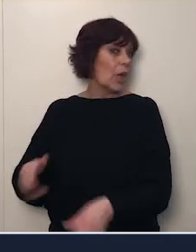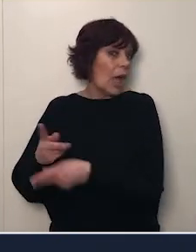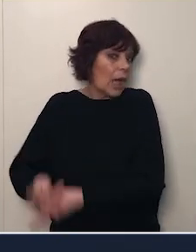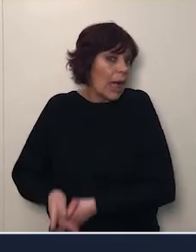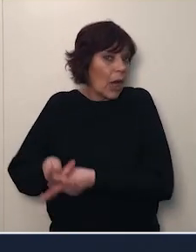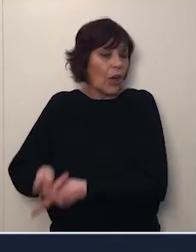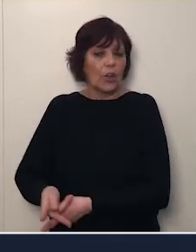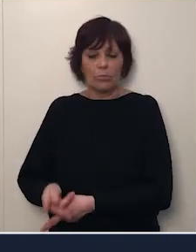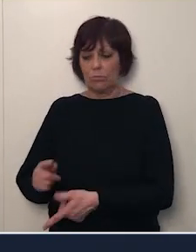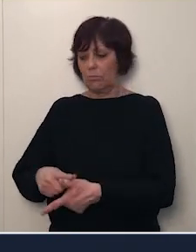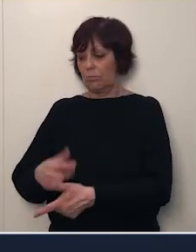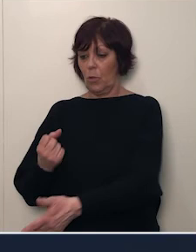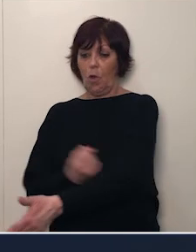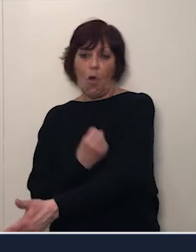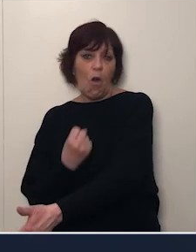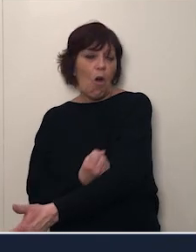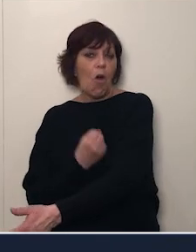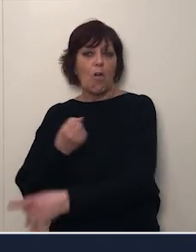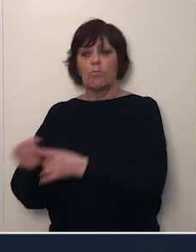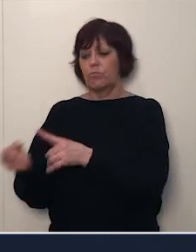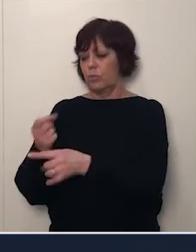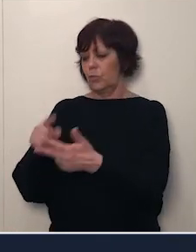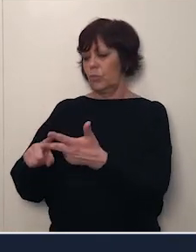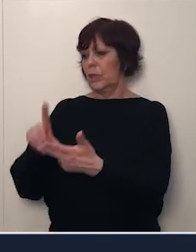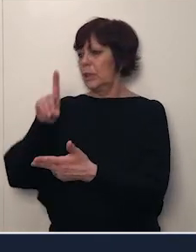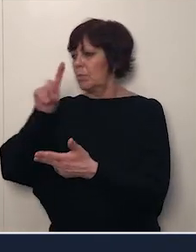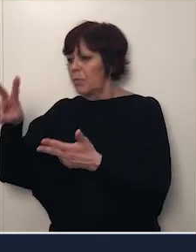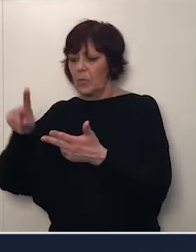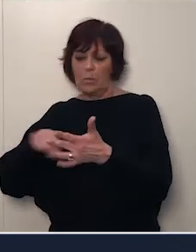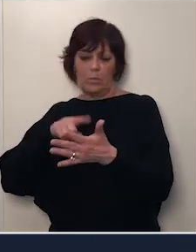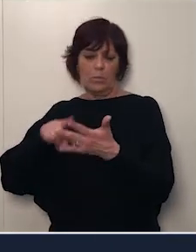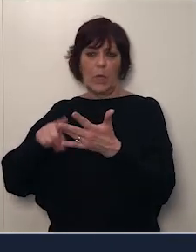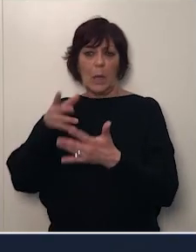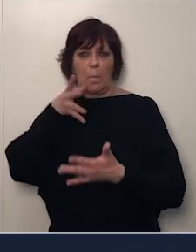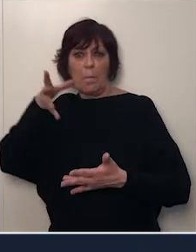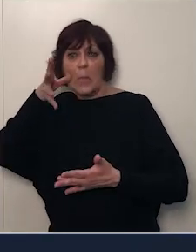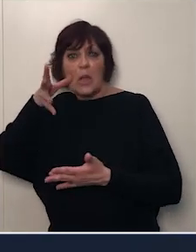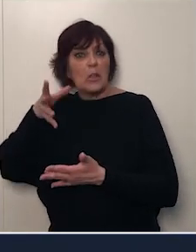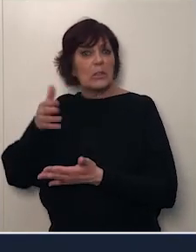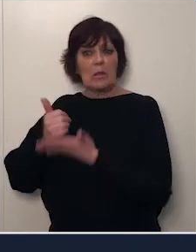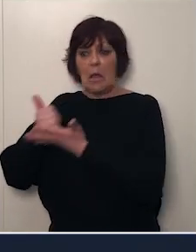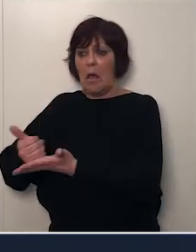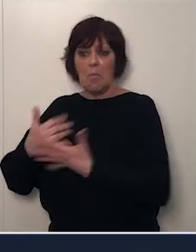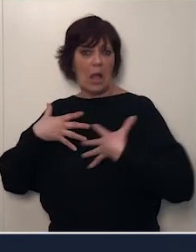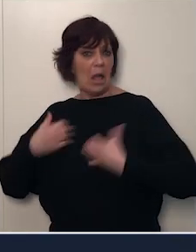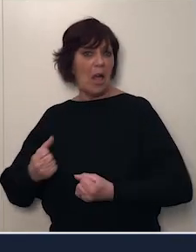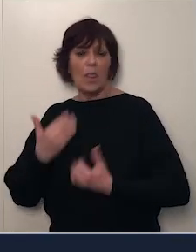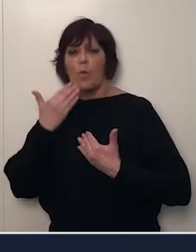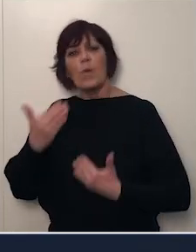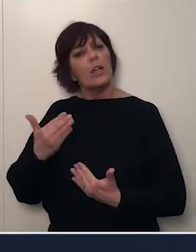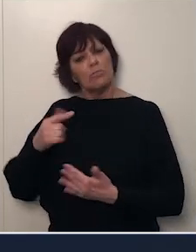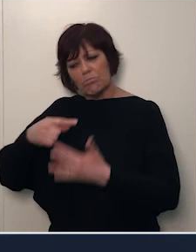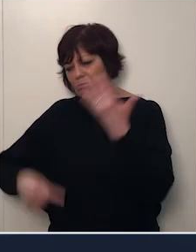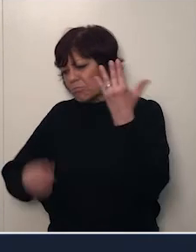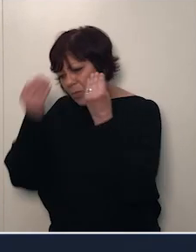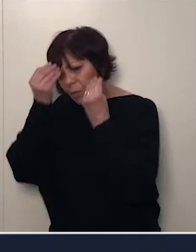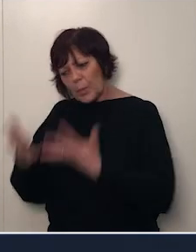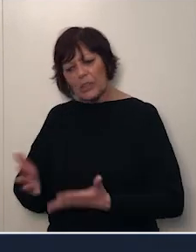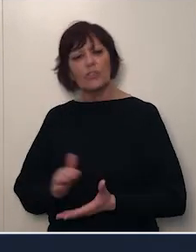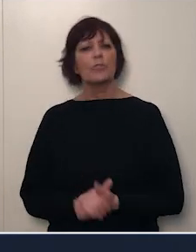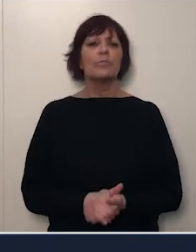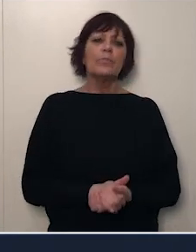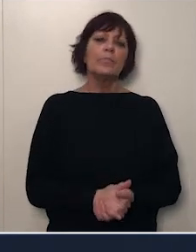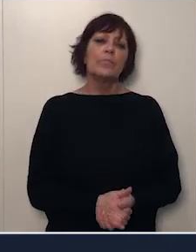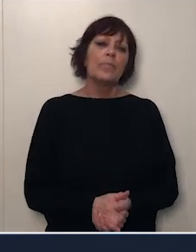you may need relating to child care, substance abuse, domestic abuse, parenting, health and